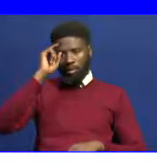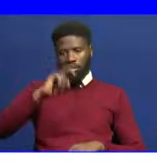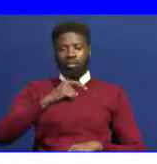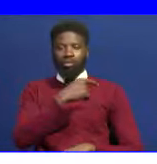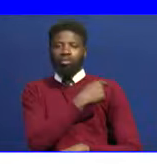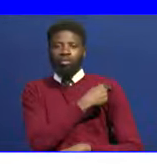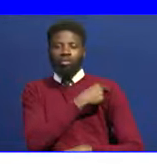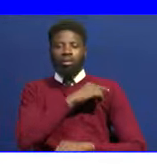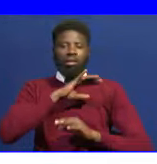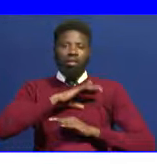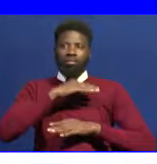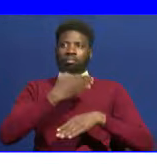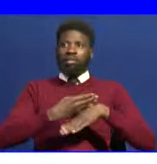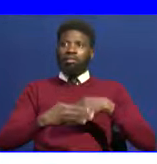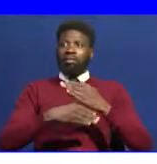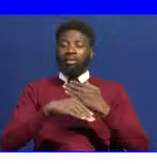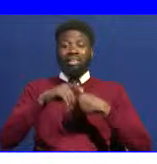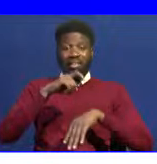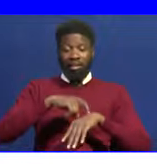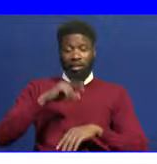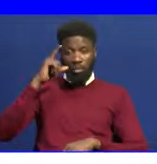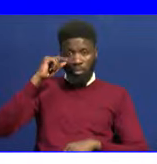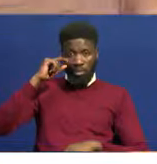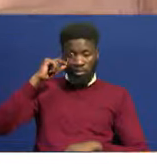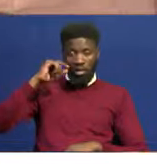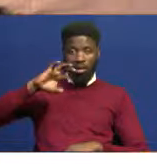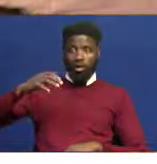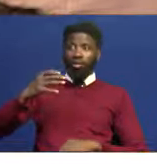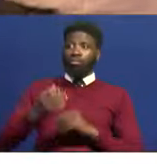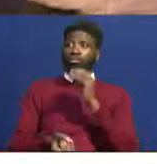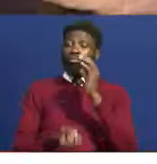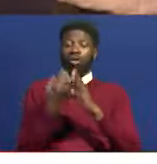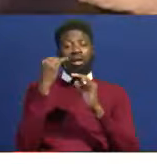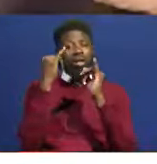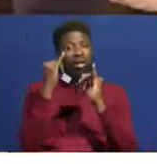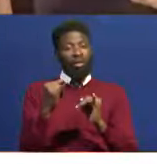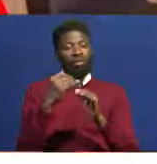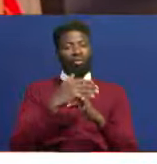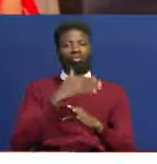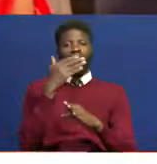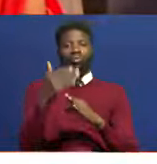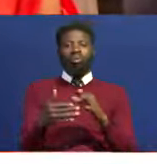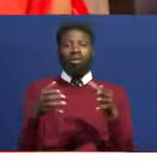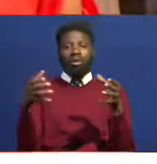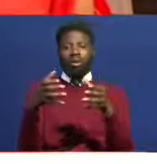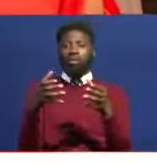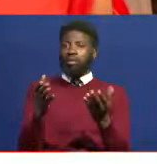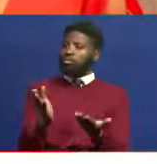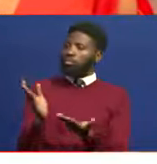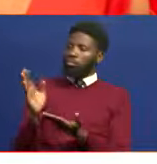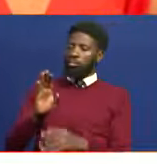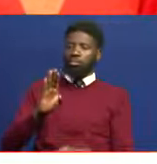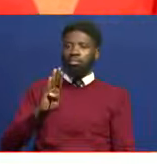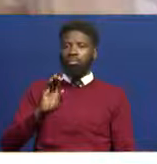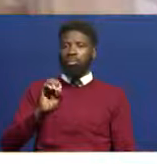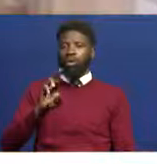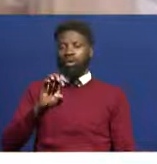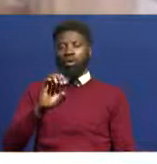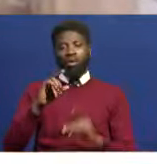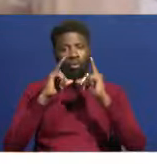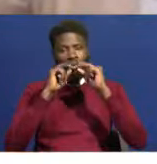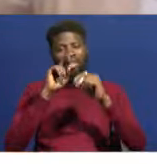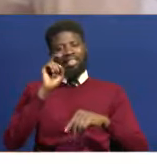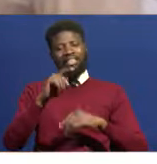County at the launch of a new health insurance product, Bore advocated for telehealth, a digital solution that